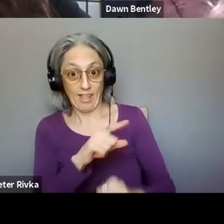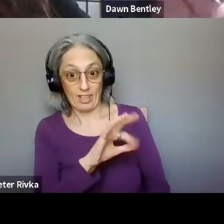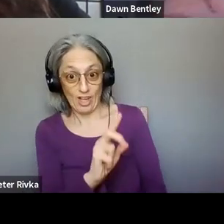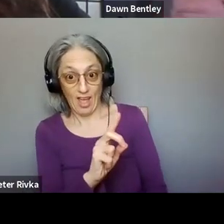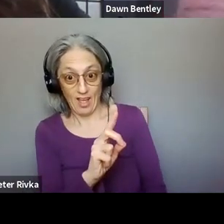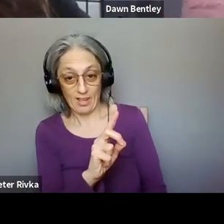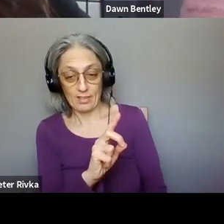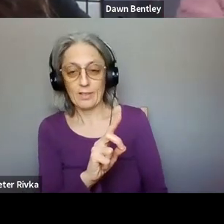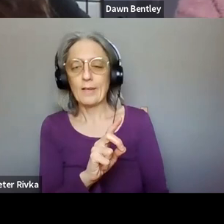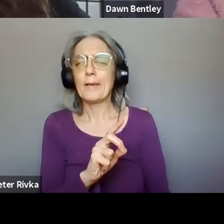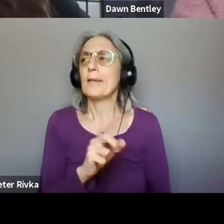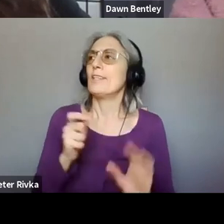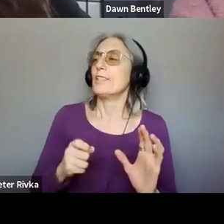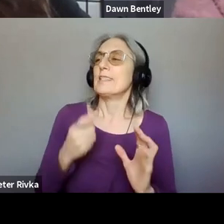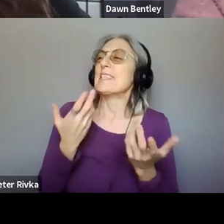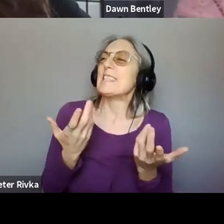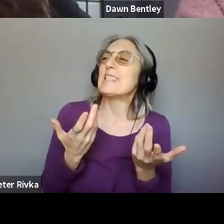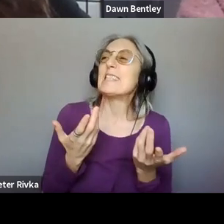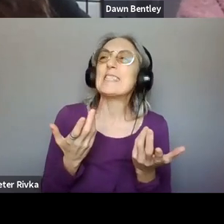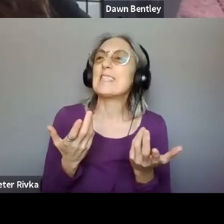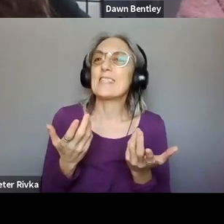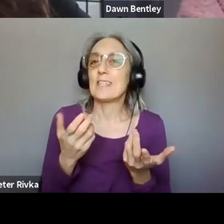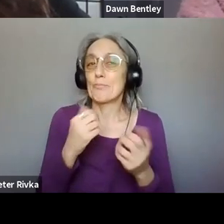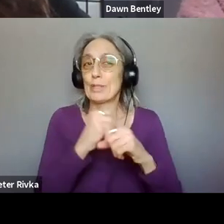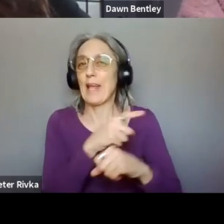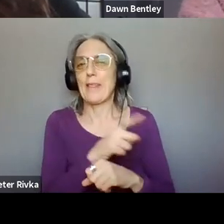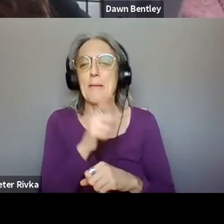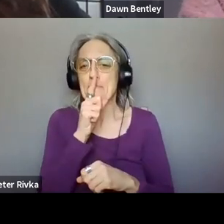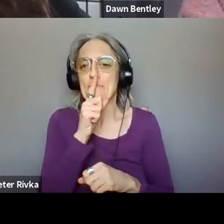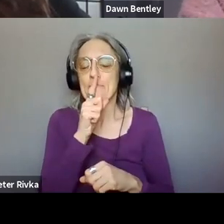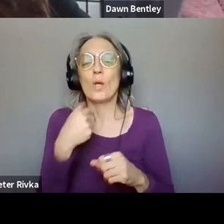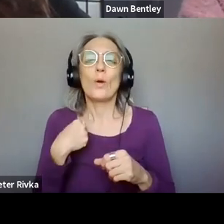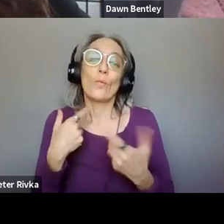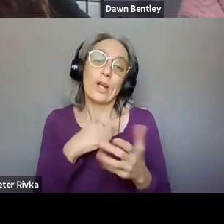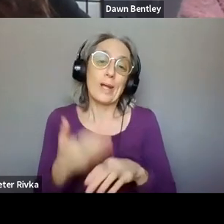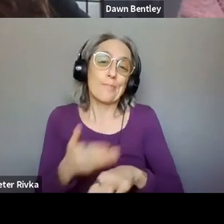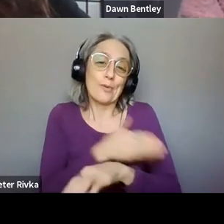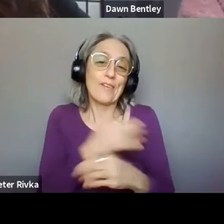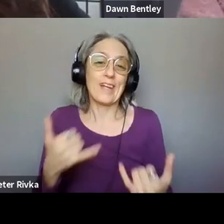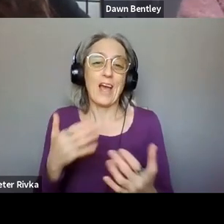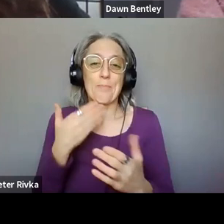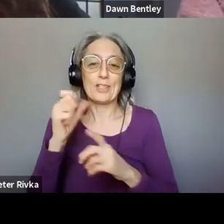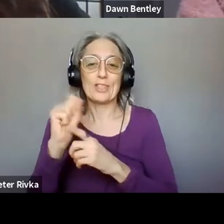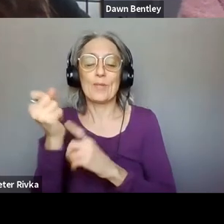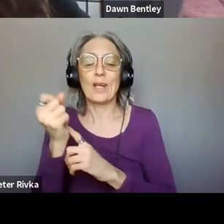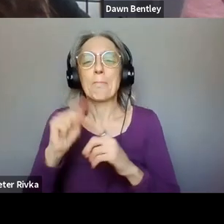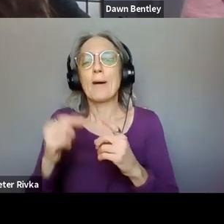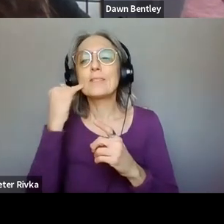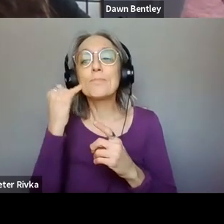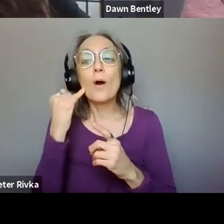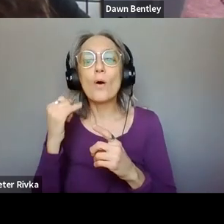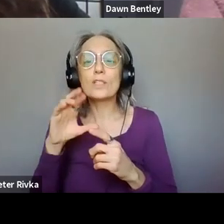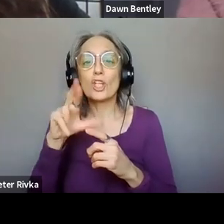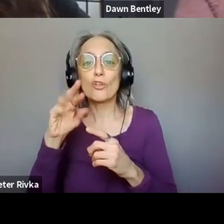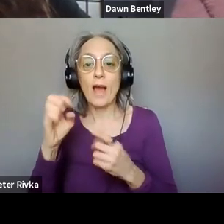although we're doing better. But to be very frank about it, I mean, when a crime occurs and the police are on the scene, a